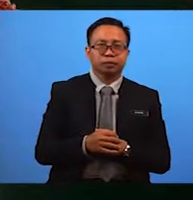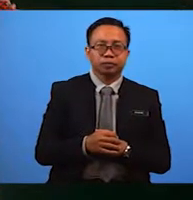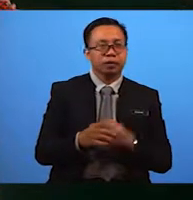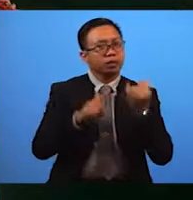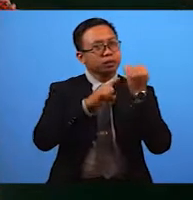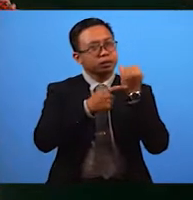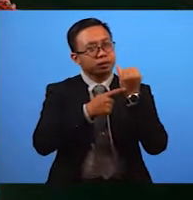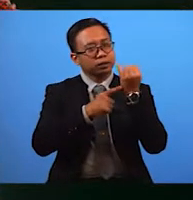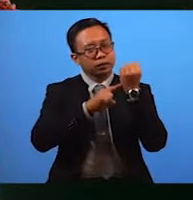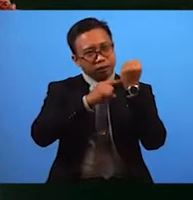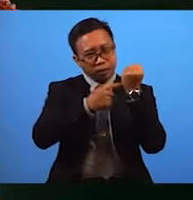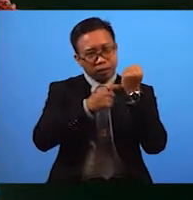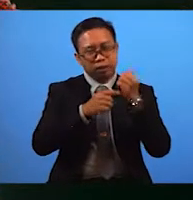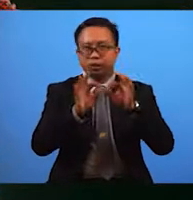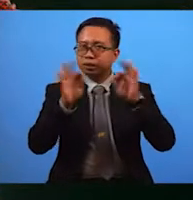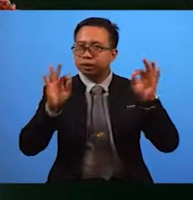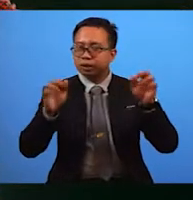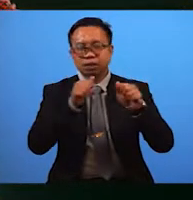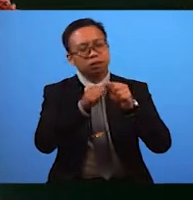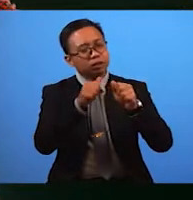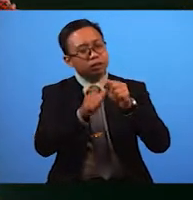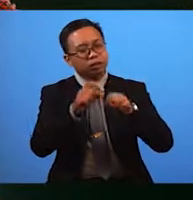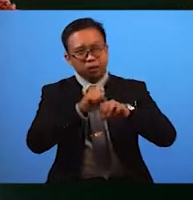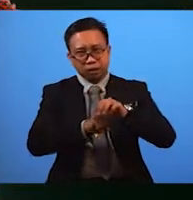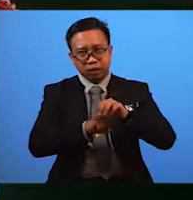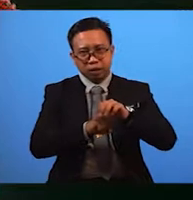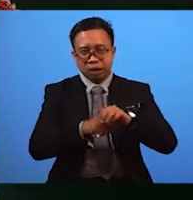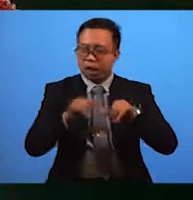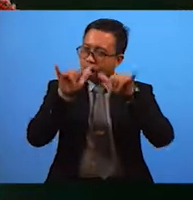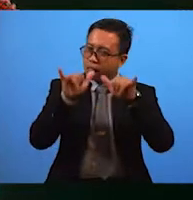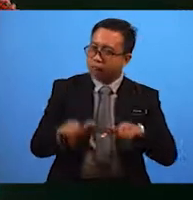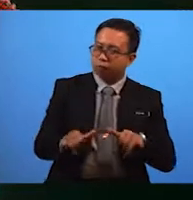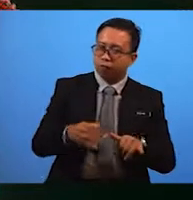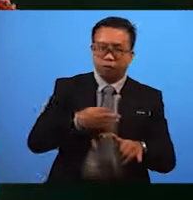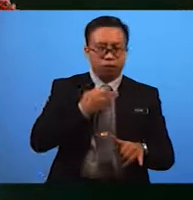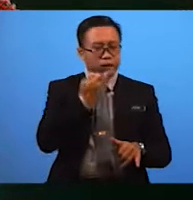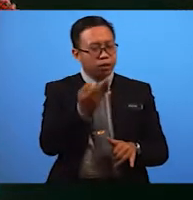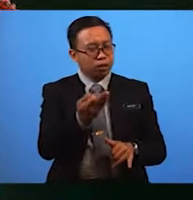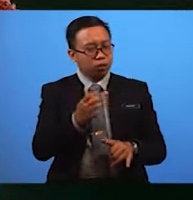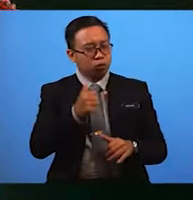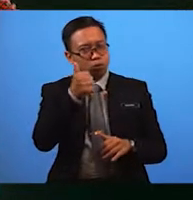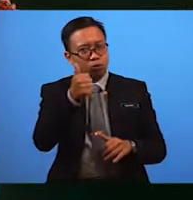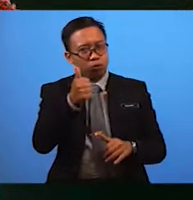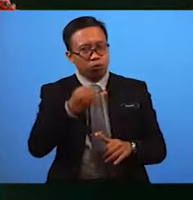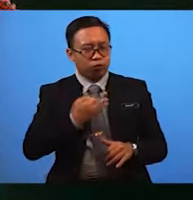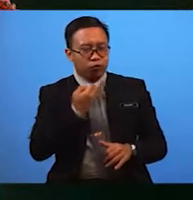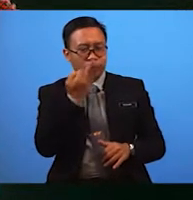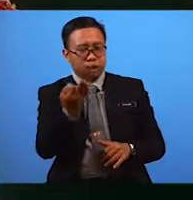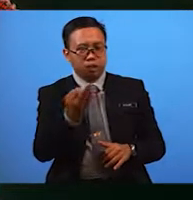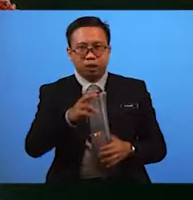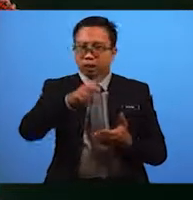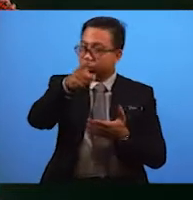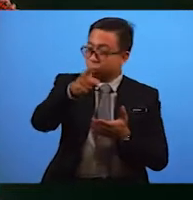Beginning a sentence differently each time will leave a feel-good feeling when your reader reads your work.